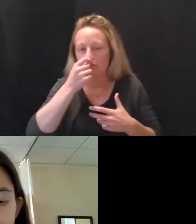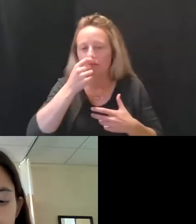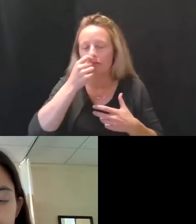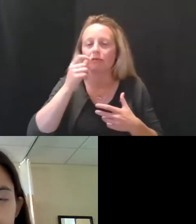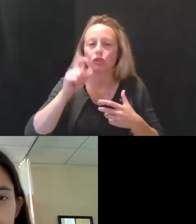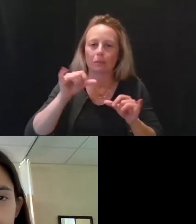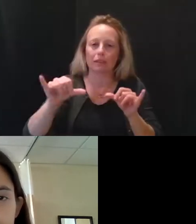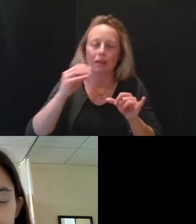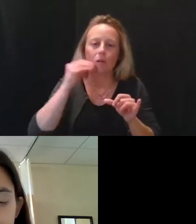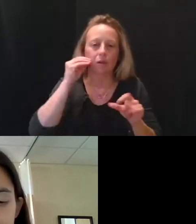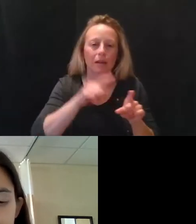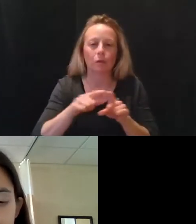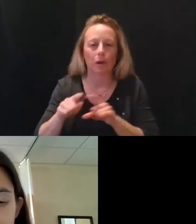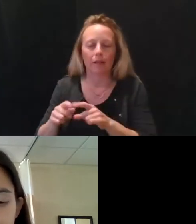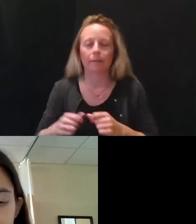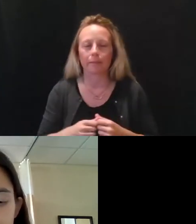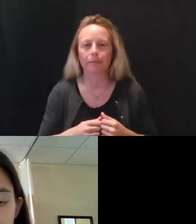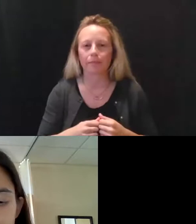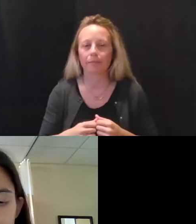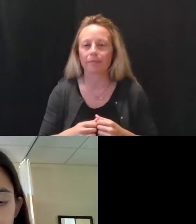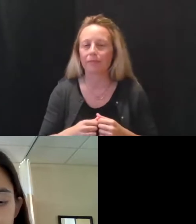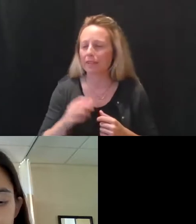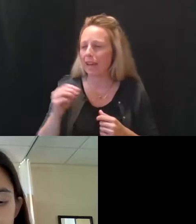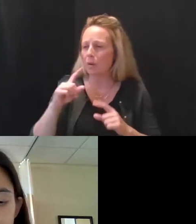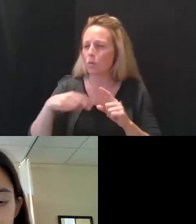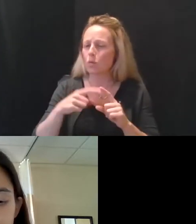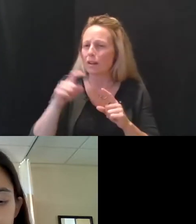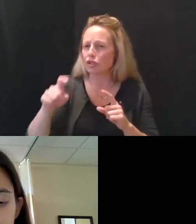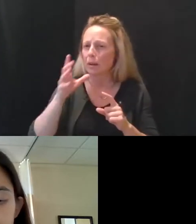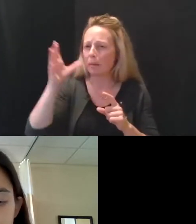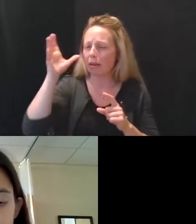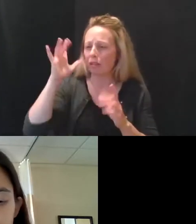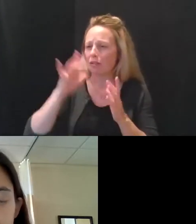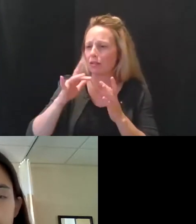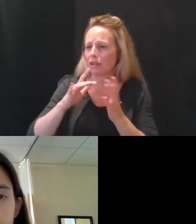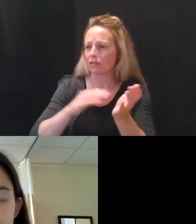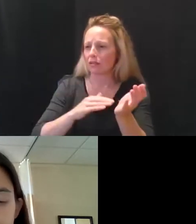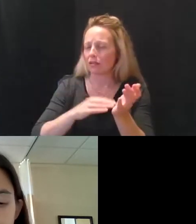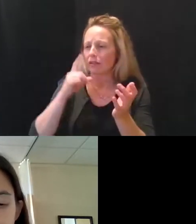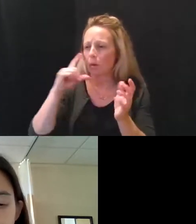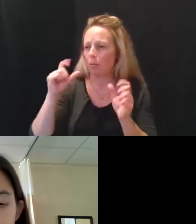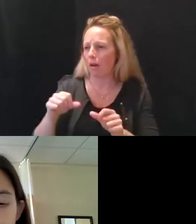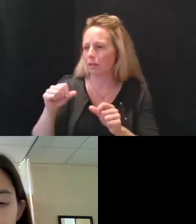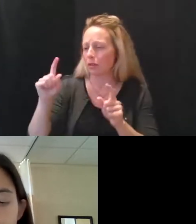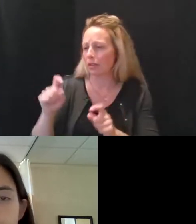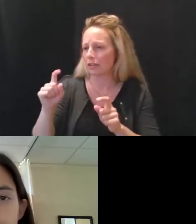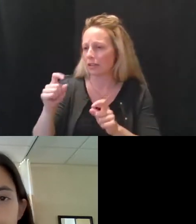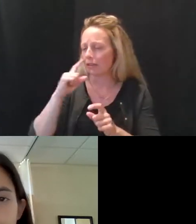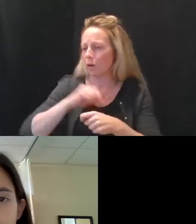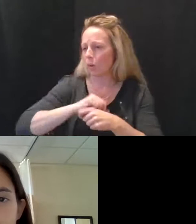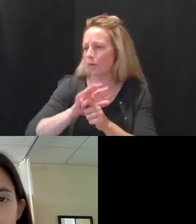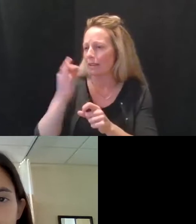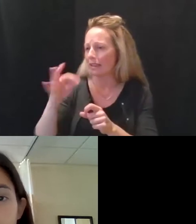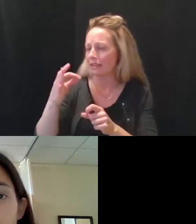Thank you. And when should a parent contact their medical provider for possible testing for COVID-19 for their